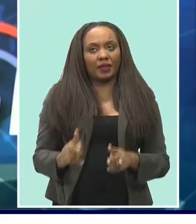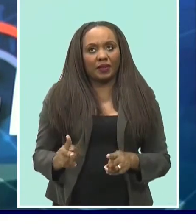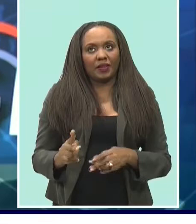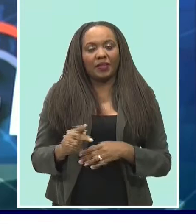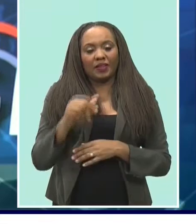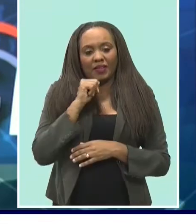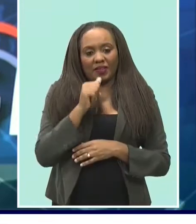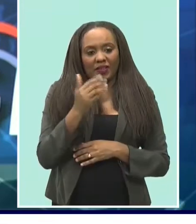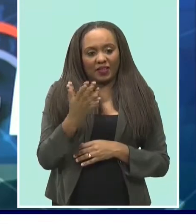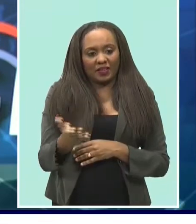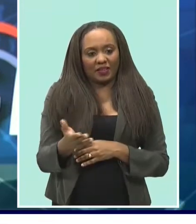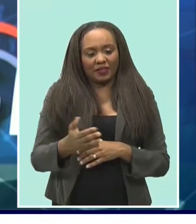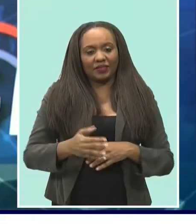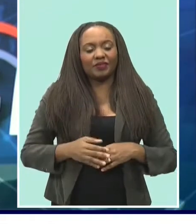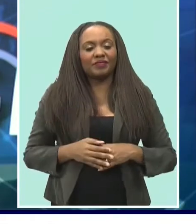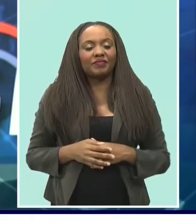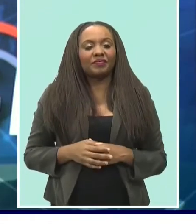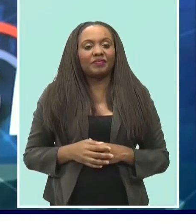Davis was the 6th winner.